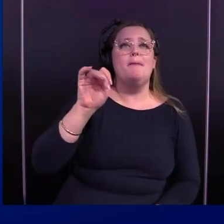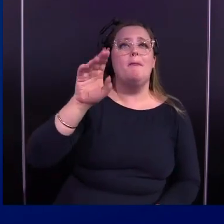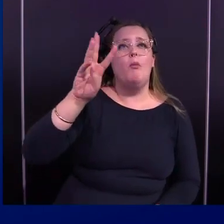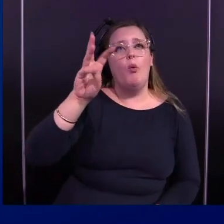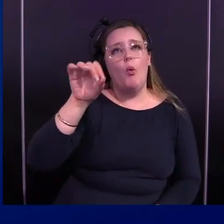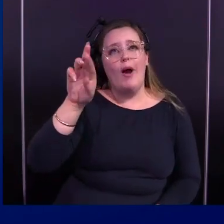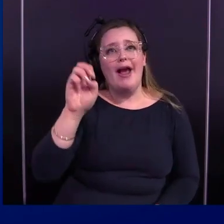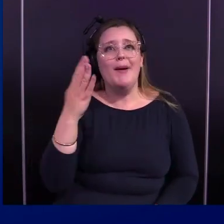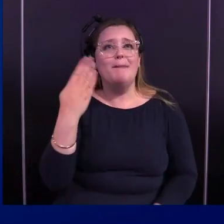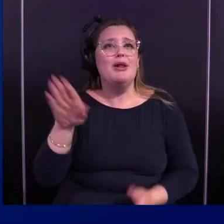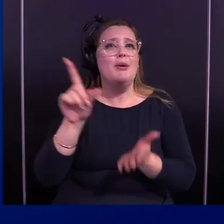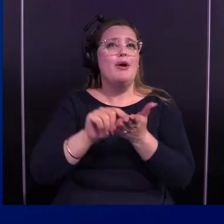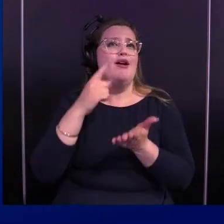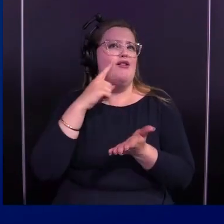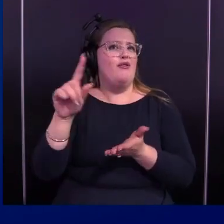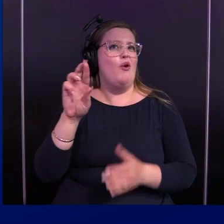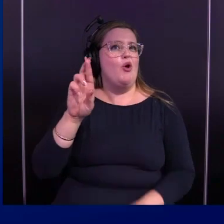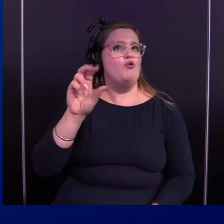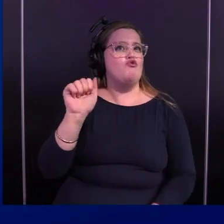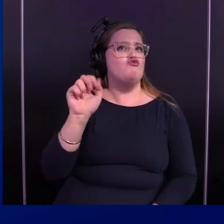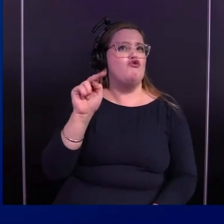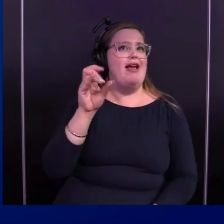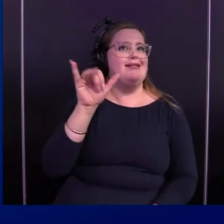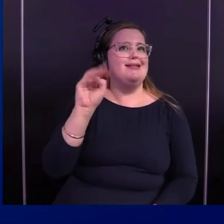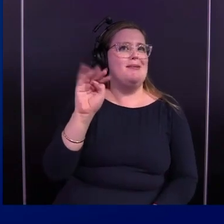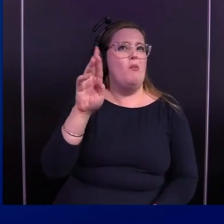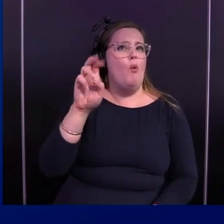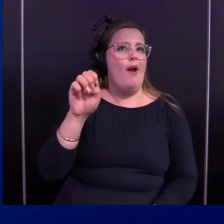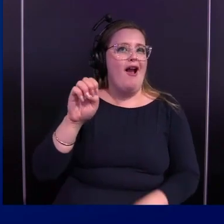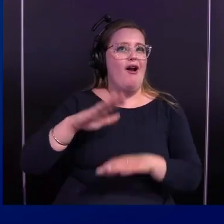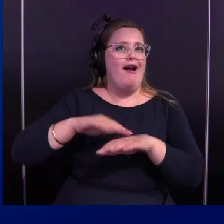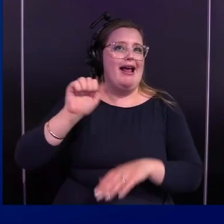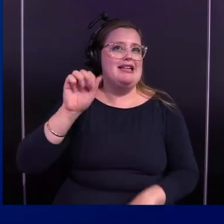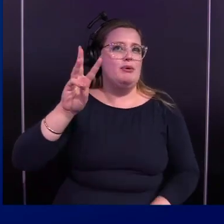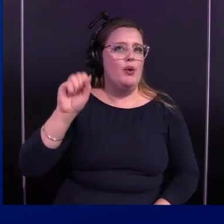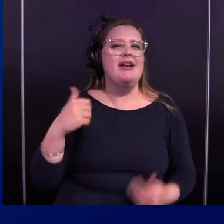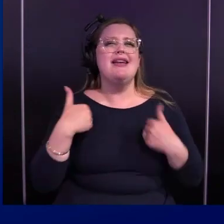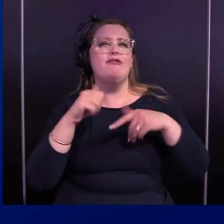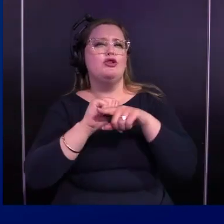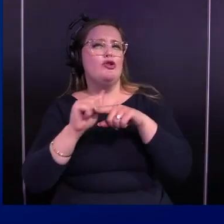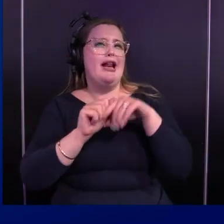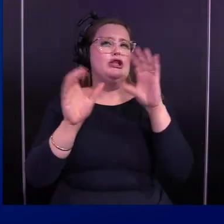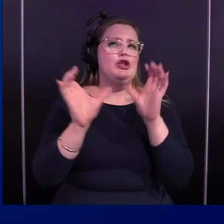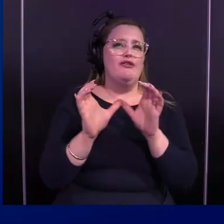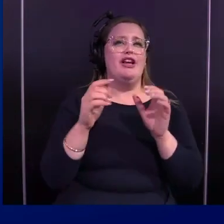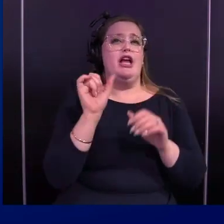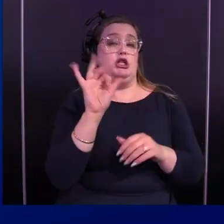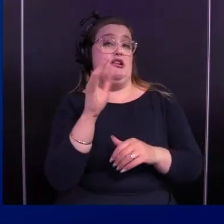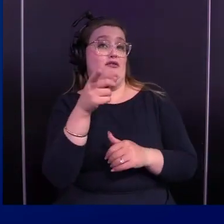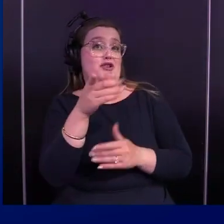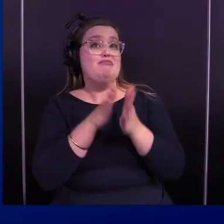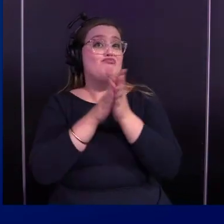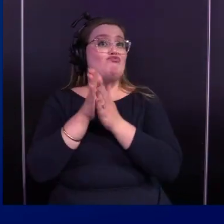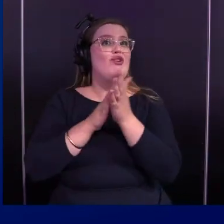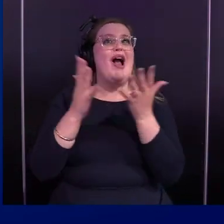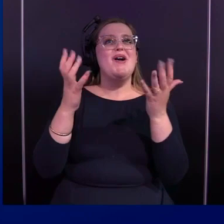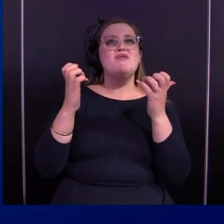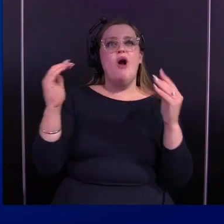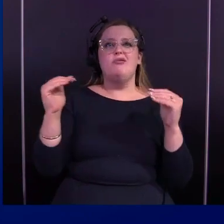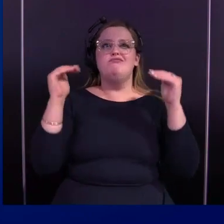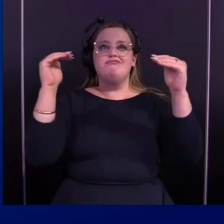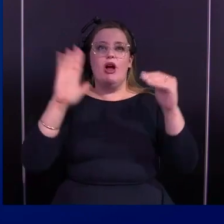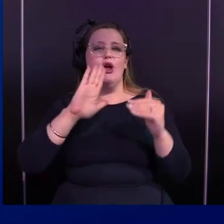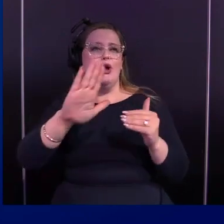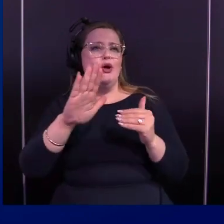ransomware defense on AWS. Training and certification, if you want to skill up your incident response and threat